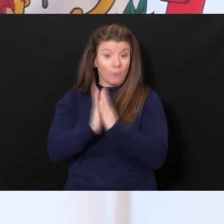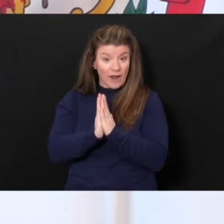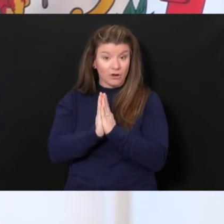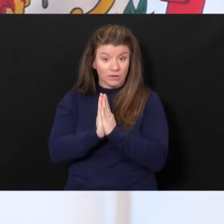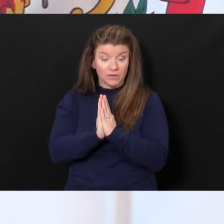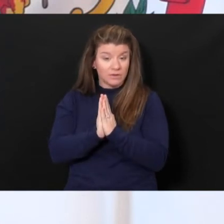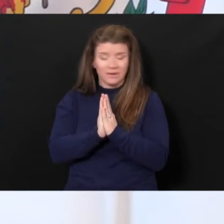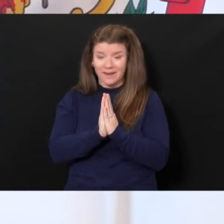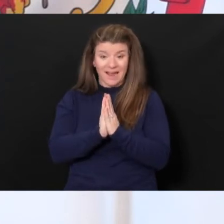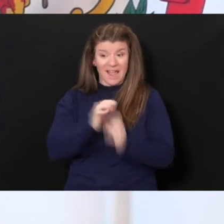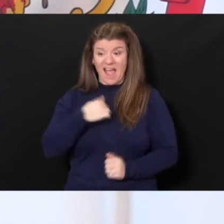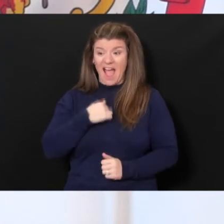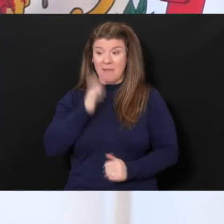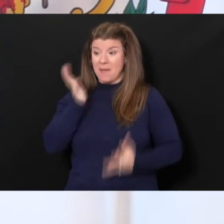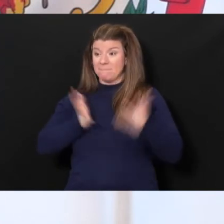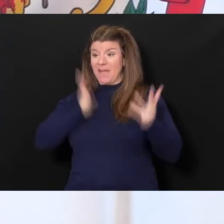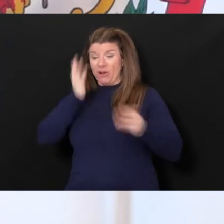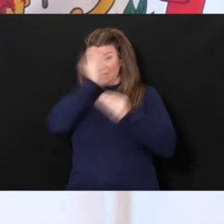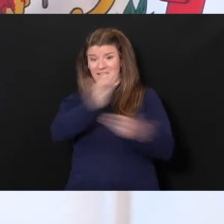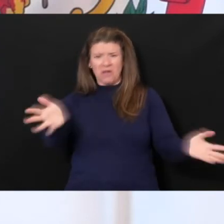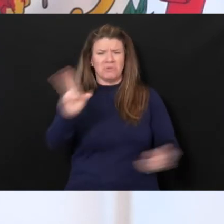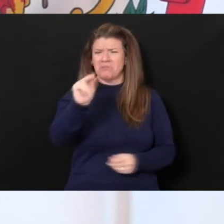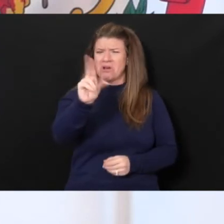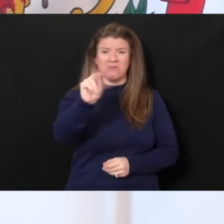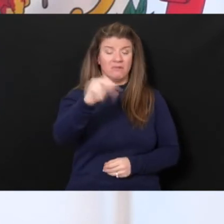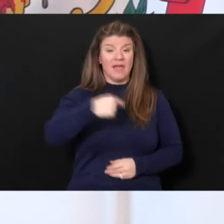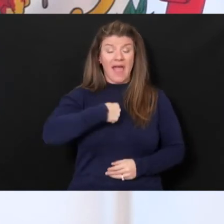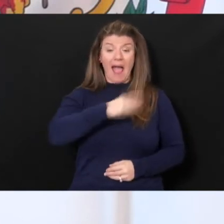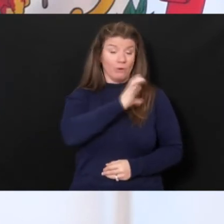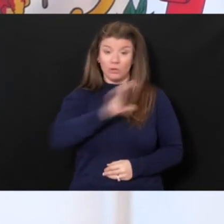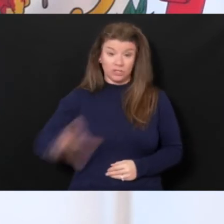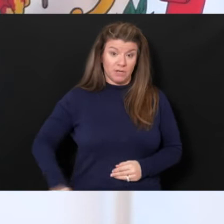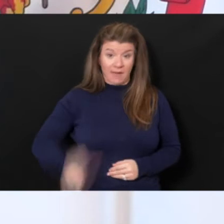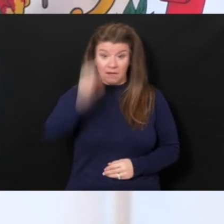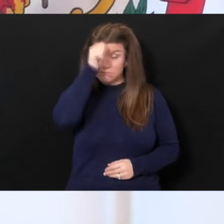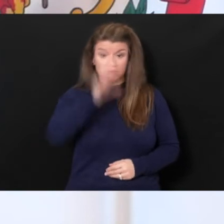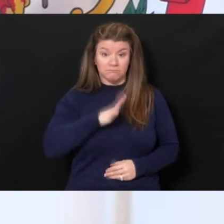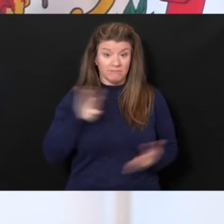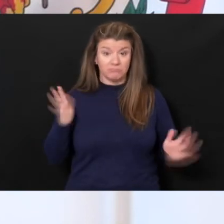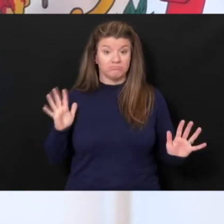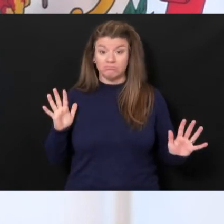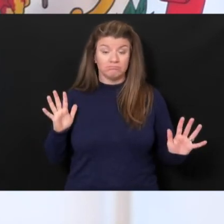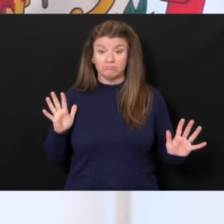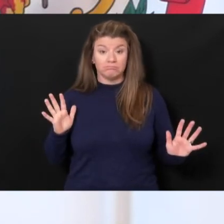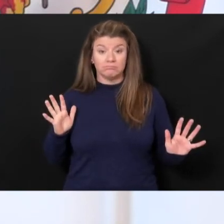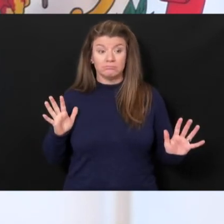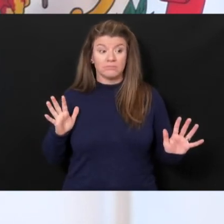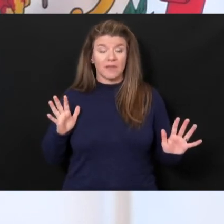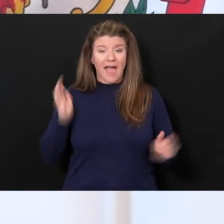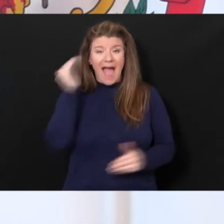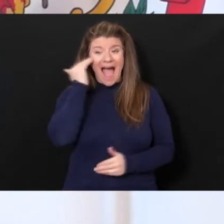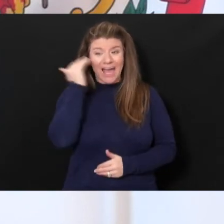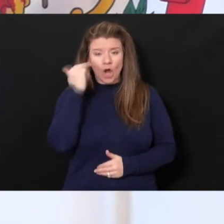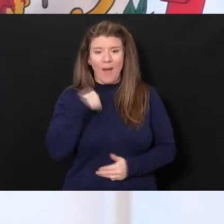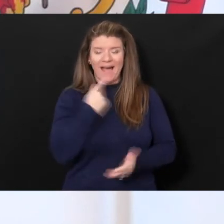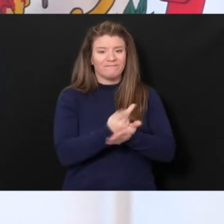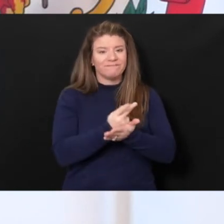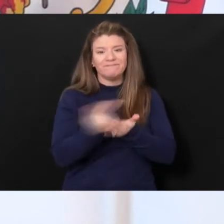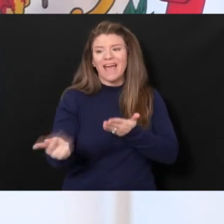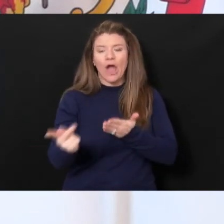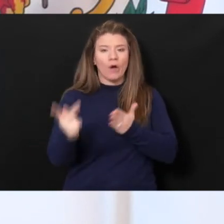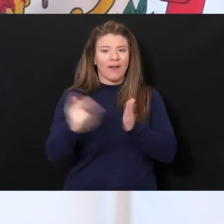I'm not ashamed to tell the whole universe that I'm a Christian through and through. And I know I fail the good Lord,